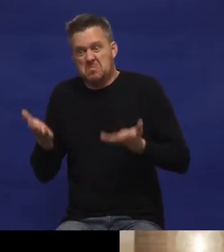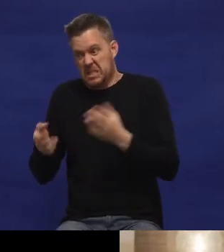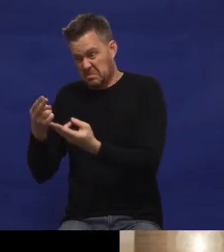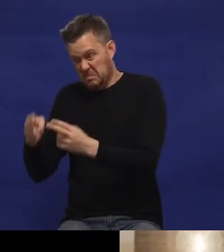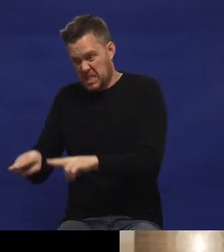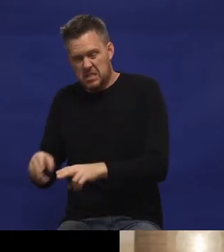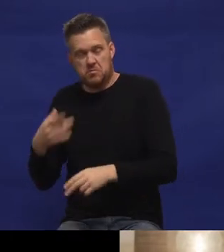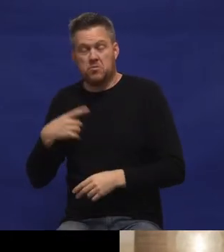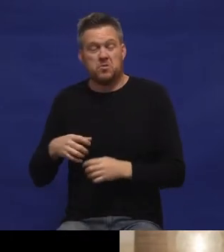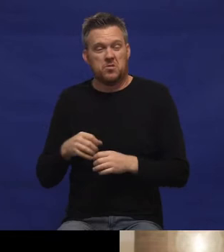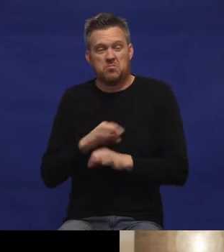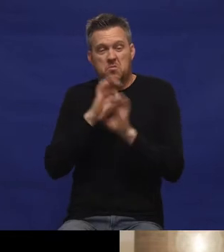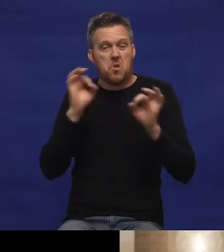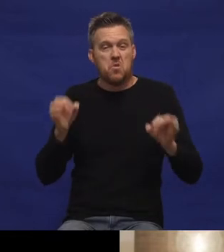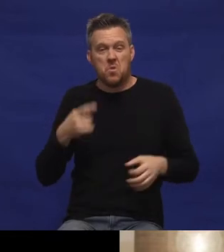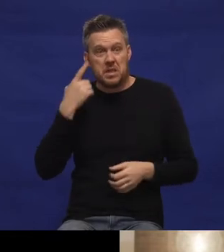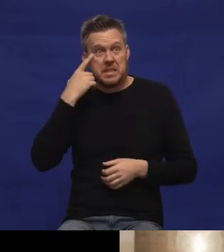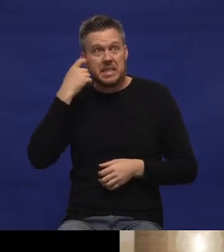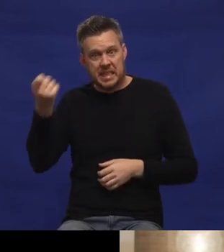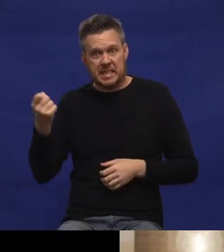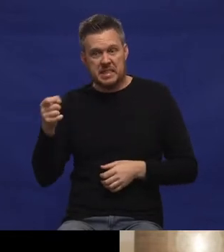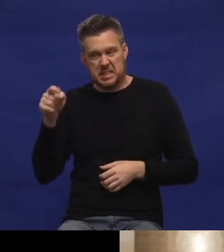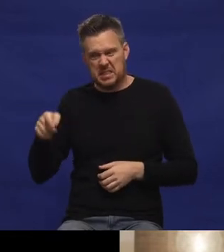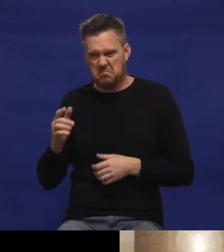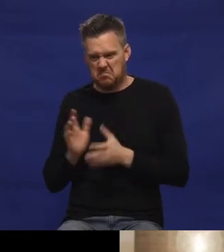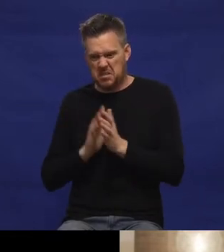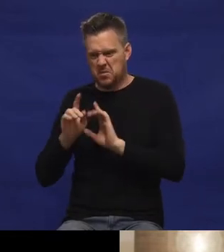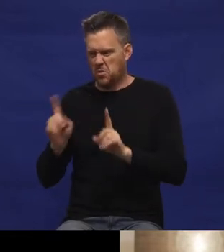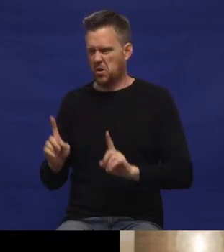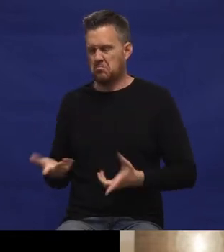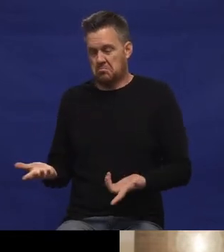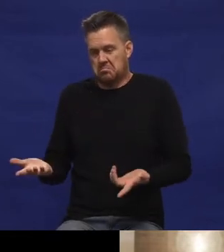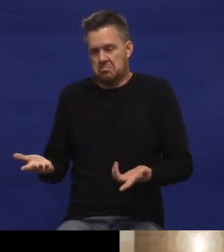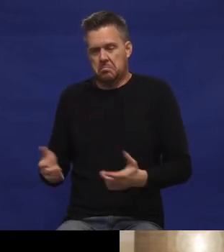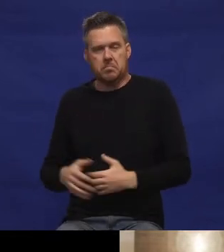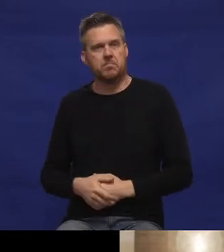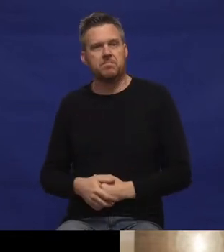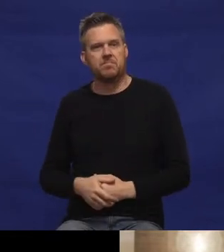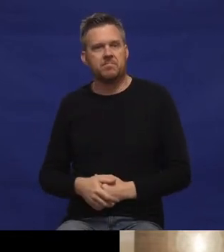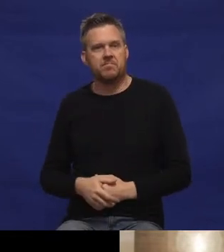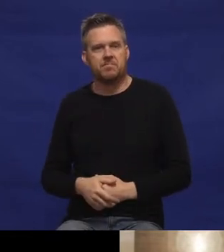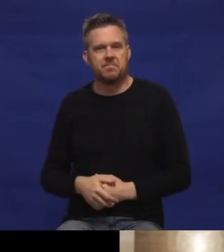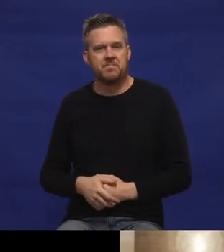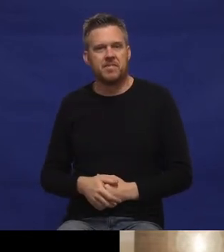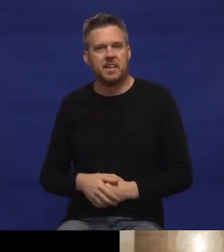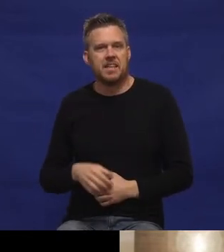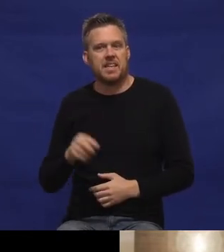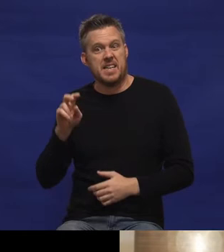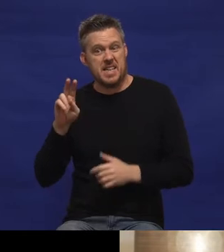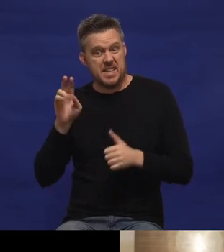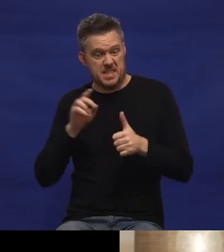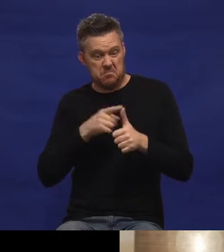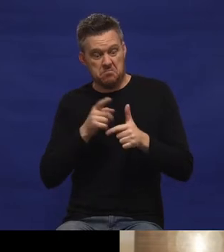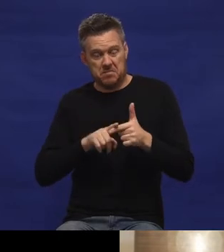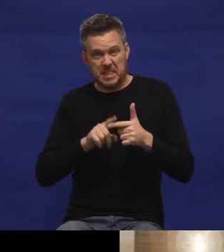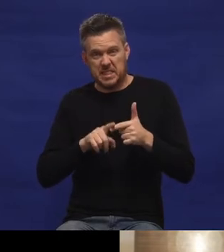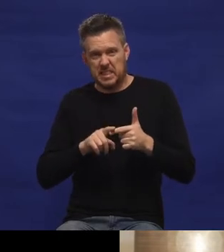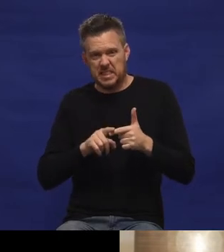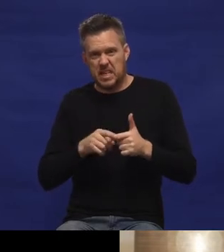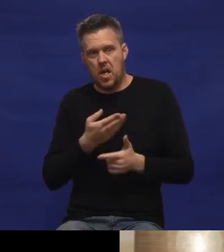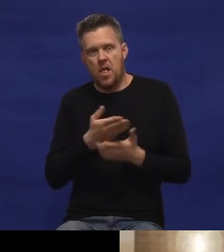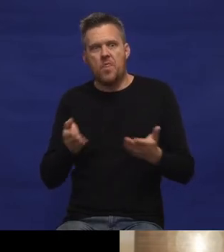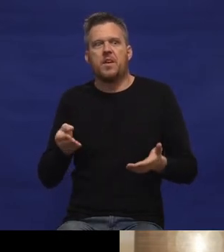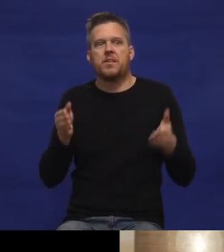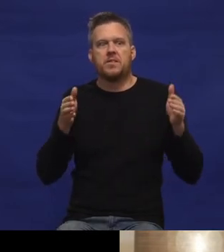no distinction. The second thing to point out is that they were given permission to eat